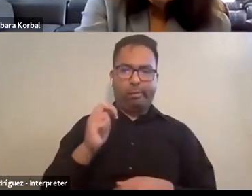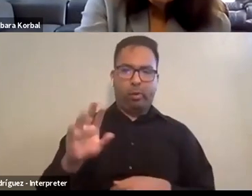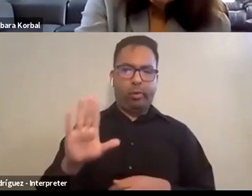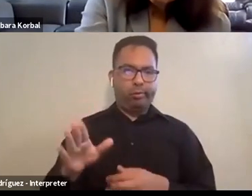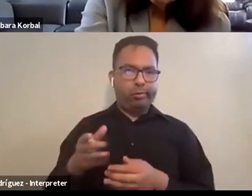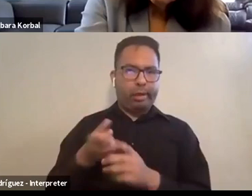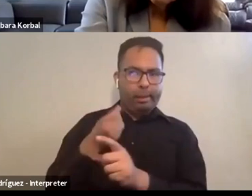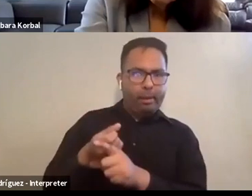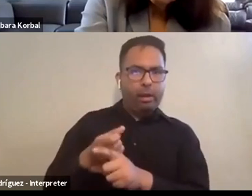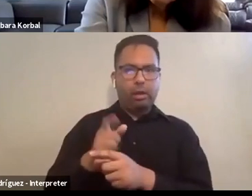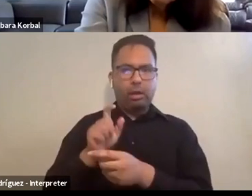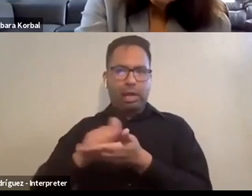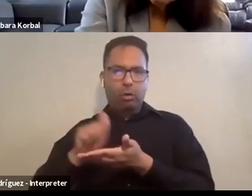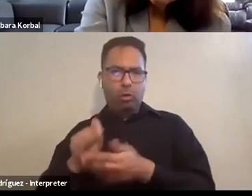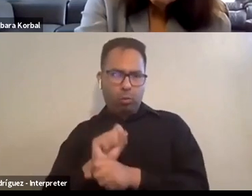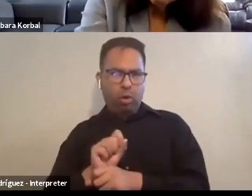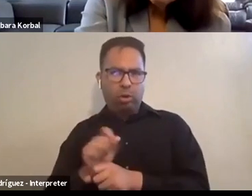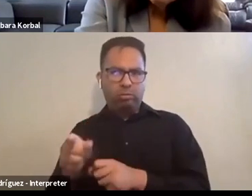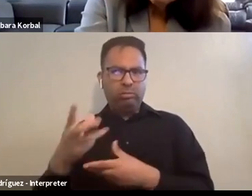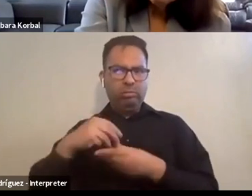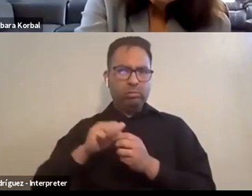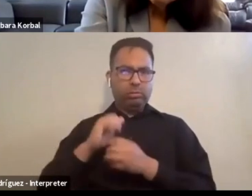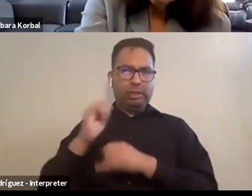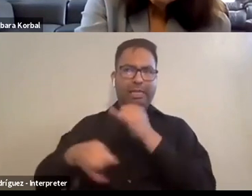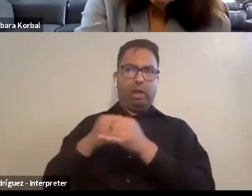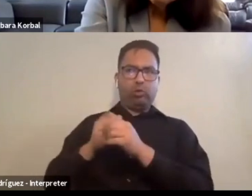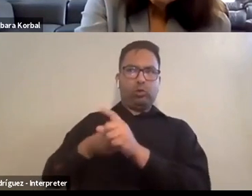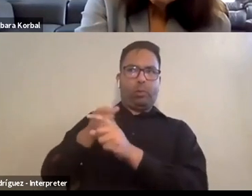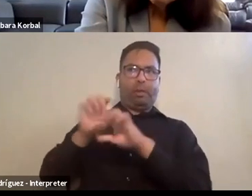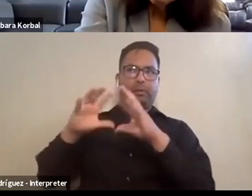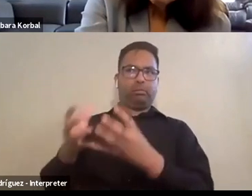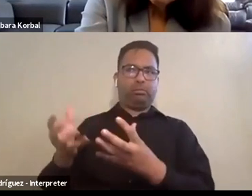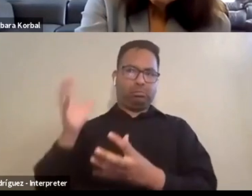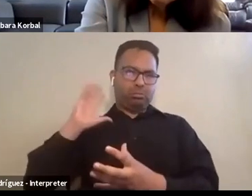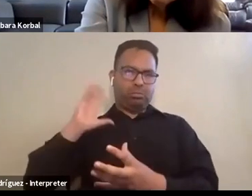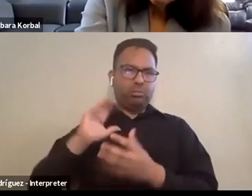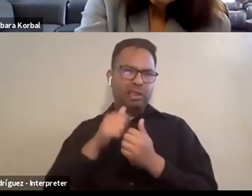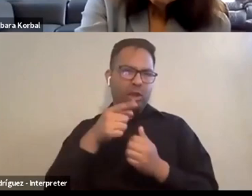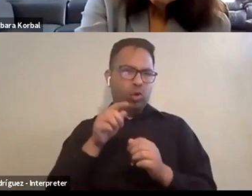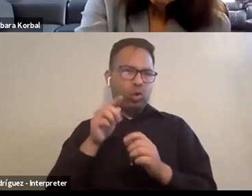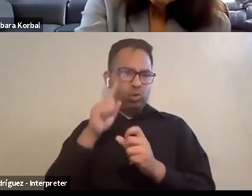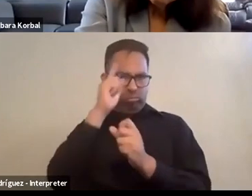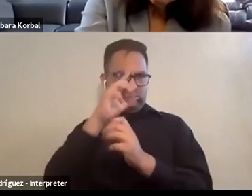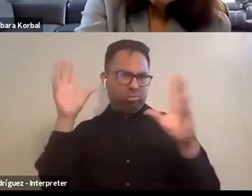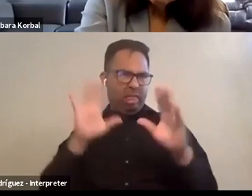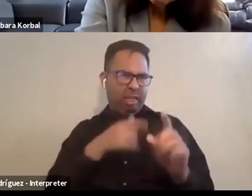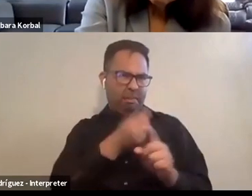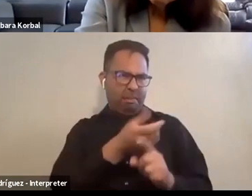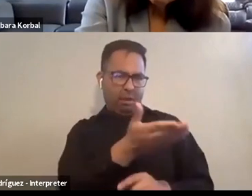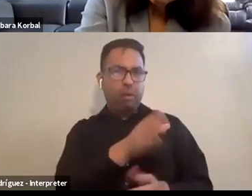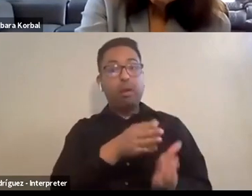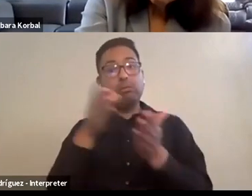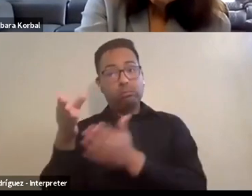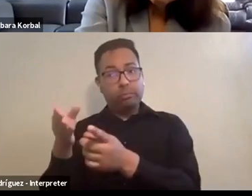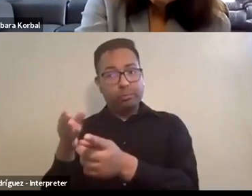and political work internationally in that period, how you scope that work, that impact. Gabriela? Yes,